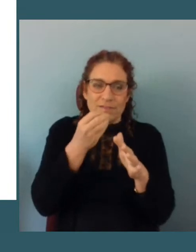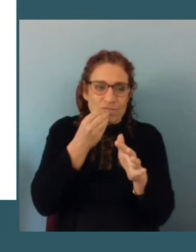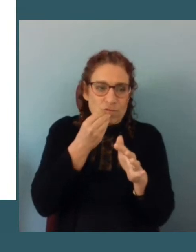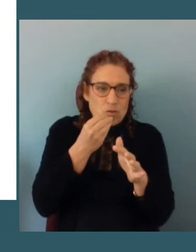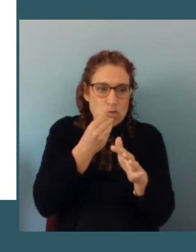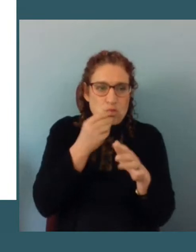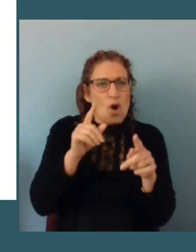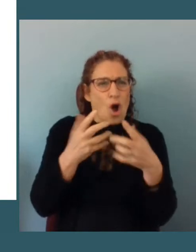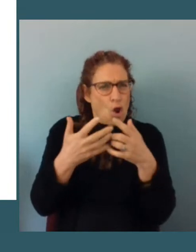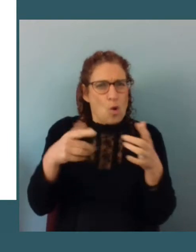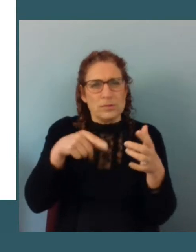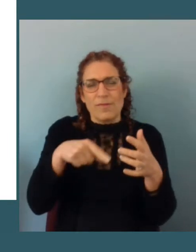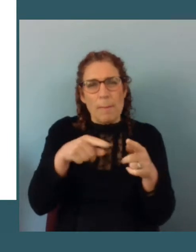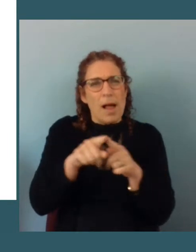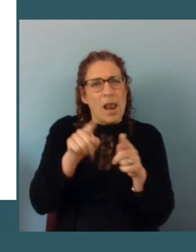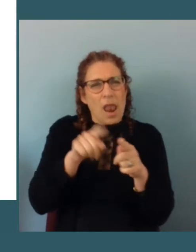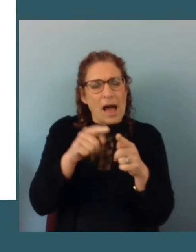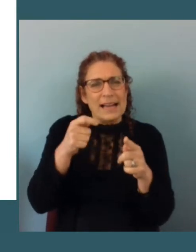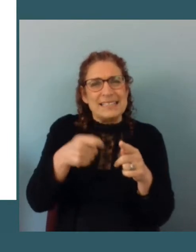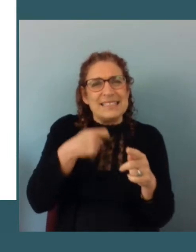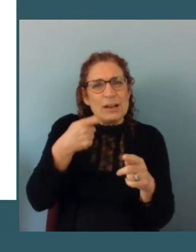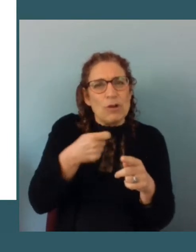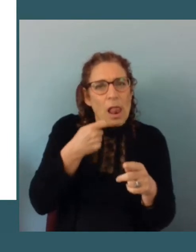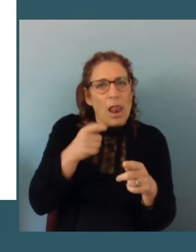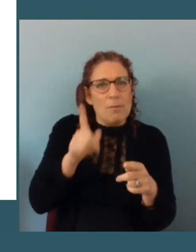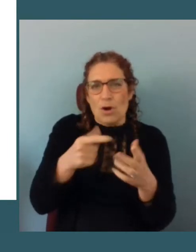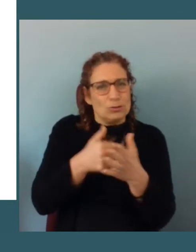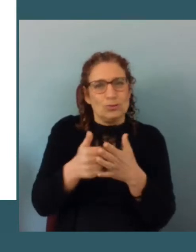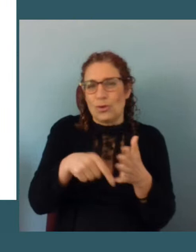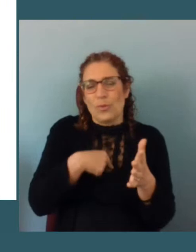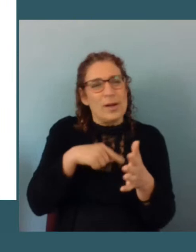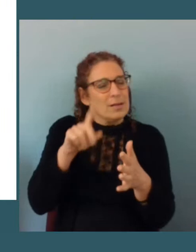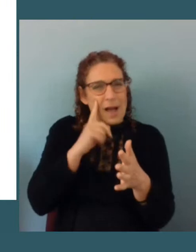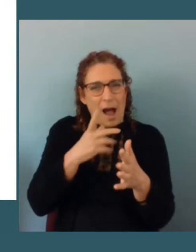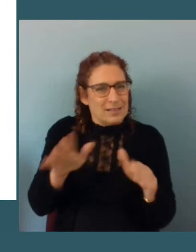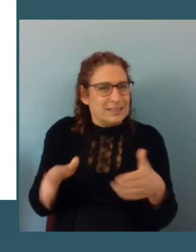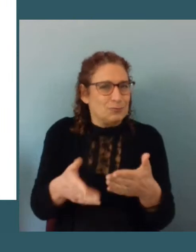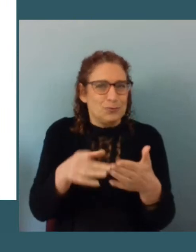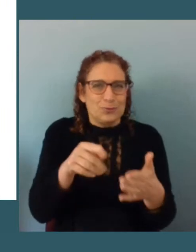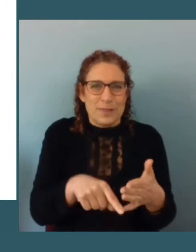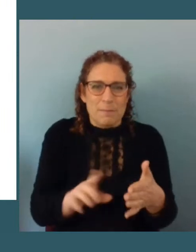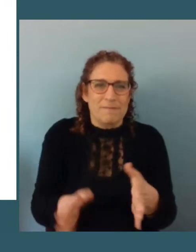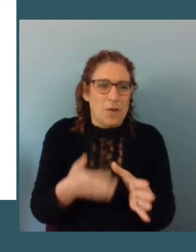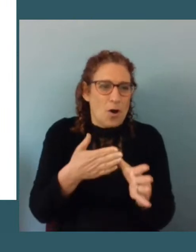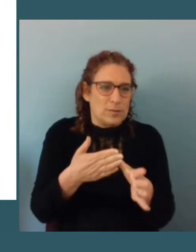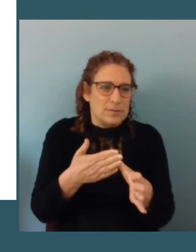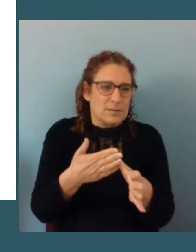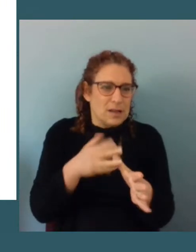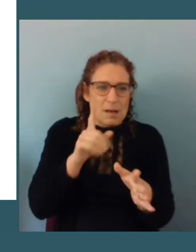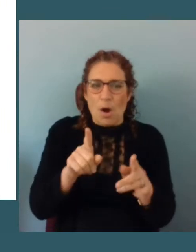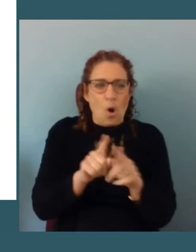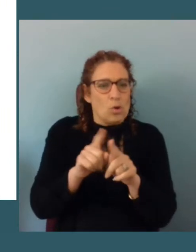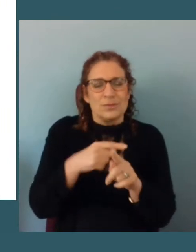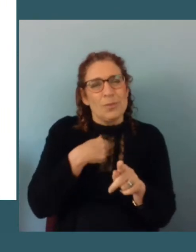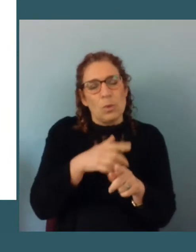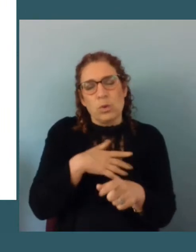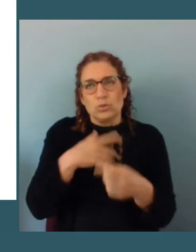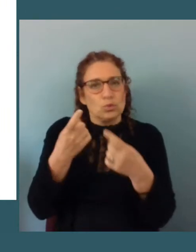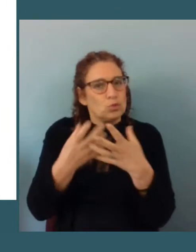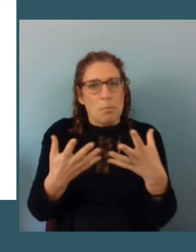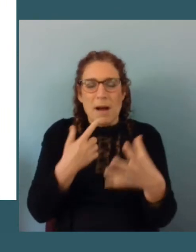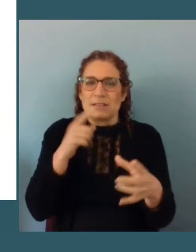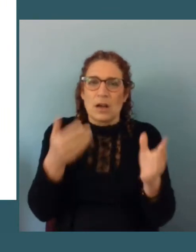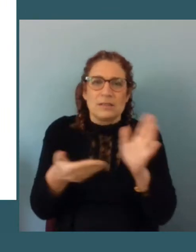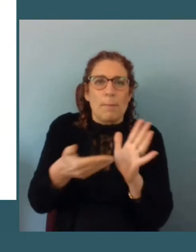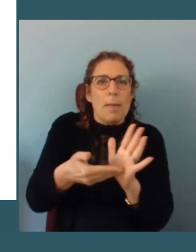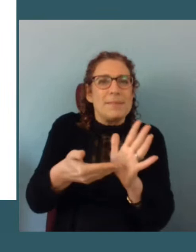cereal-based, so quite often we can't introduce those first. And then we want to avoid over-supplementation and to monitor